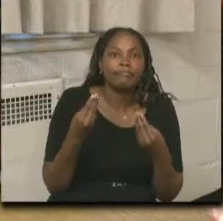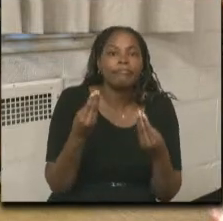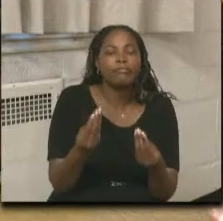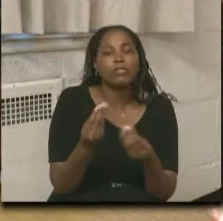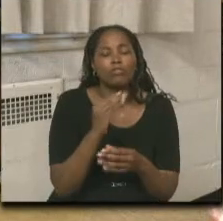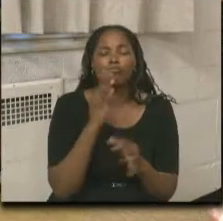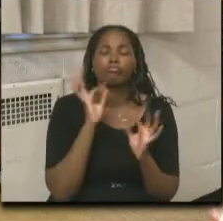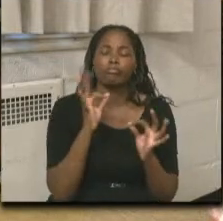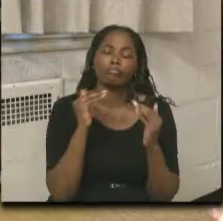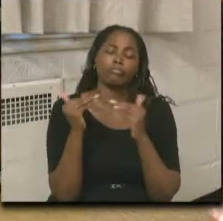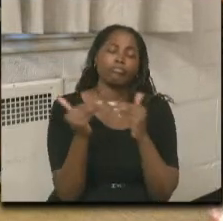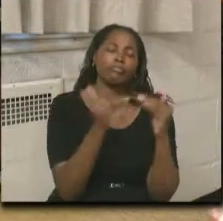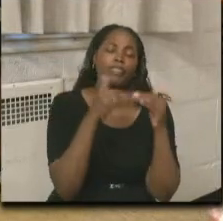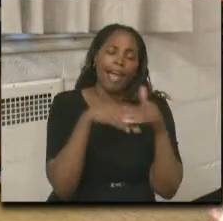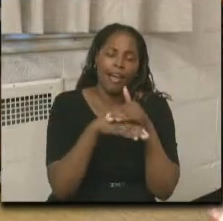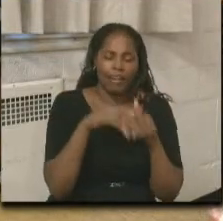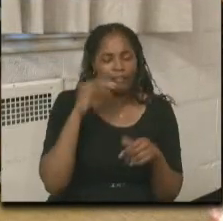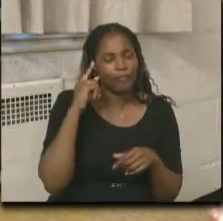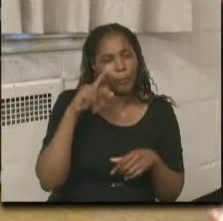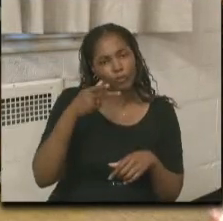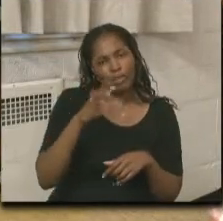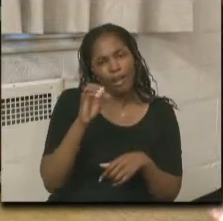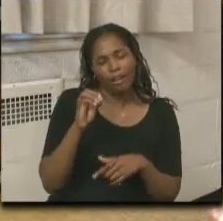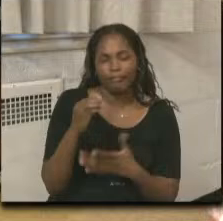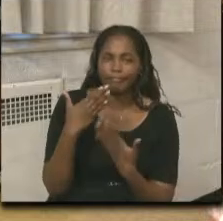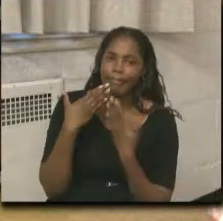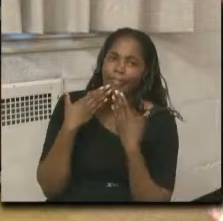And for that, we say thank you.